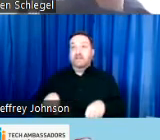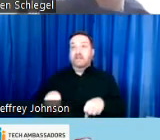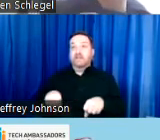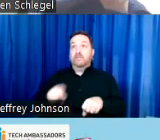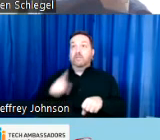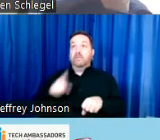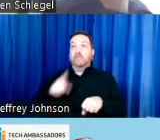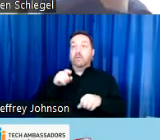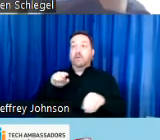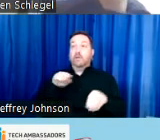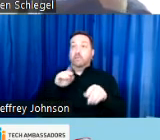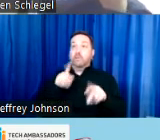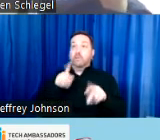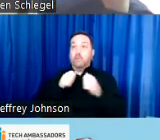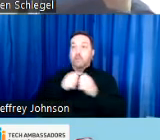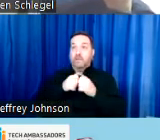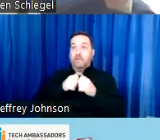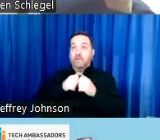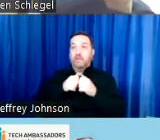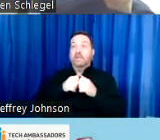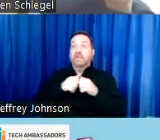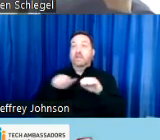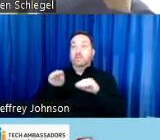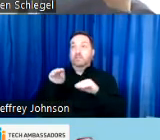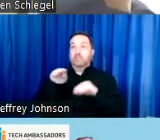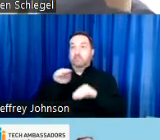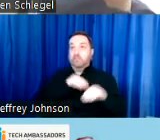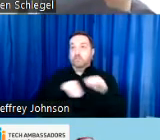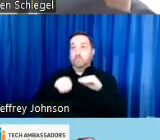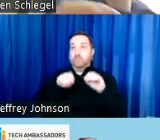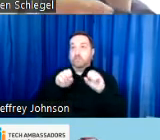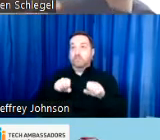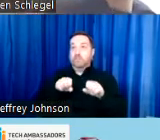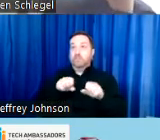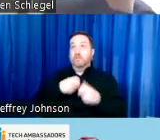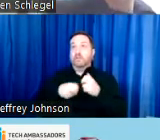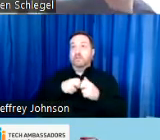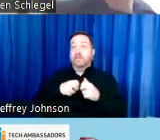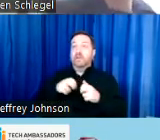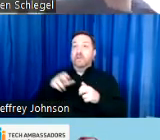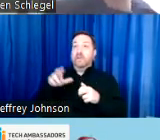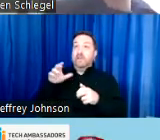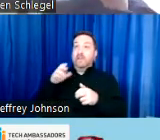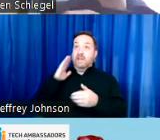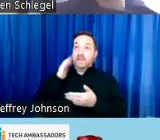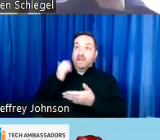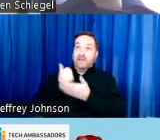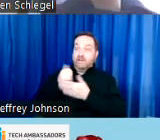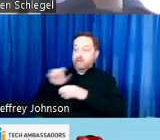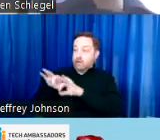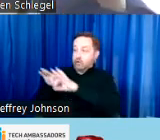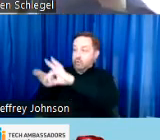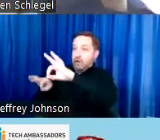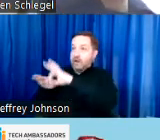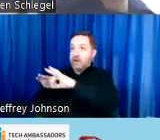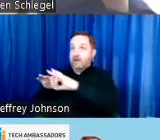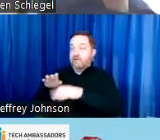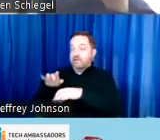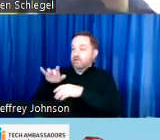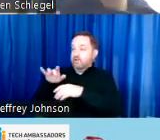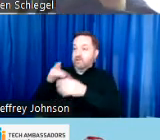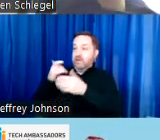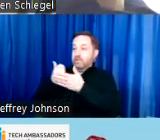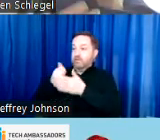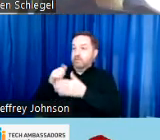can place their hand on, and using as rails, they're able to guide a pen, a